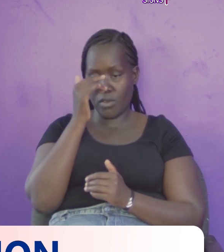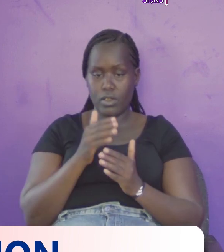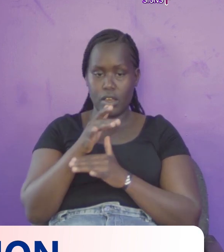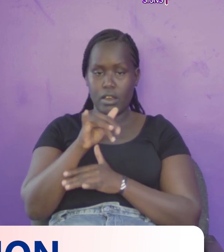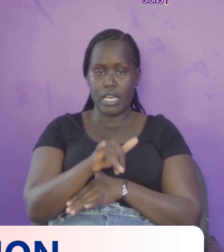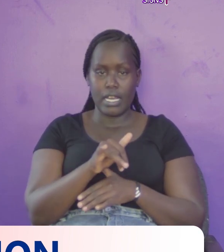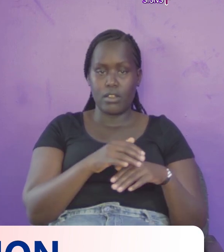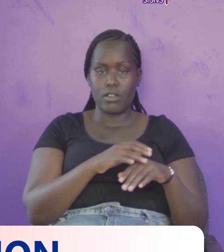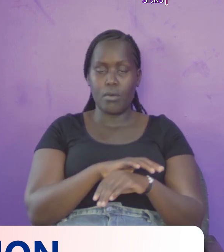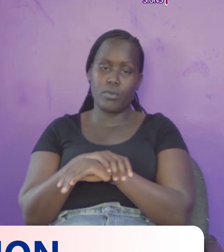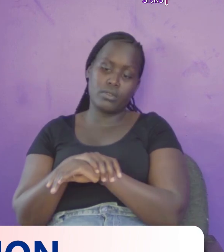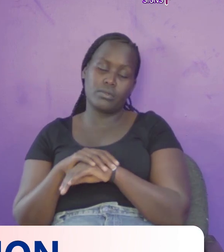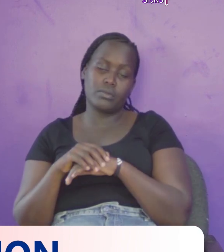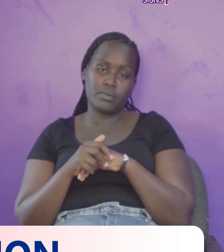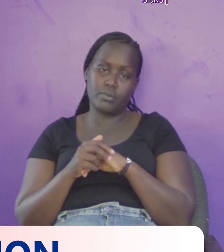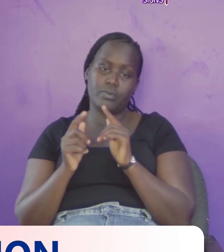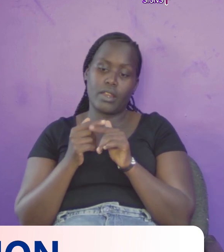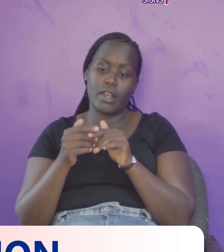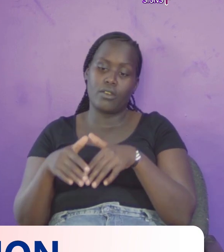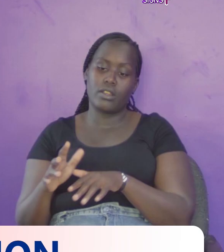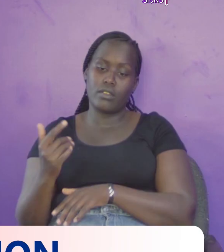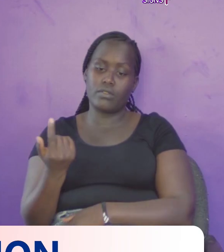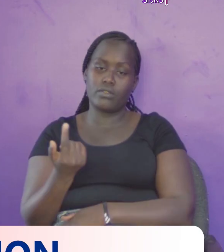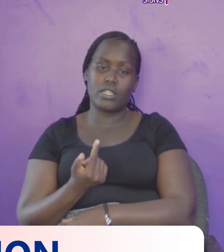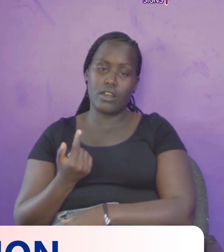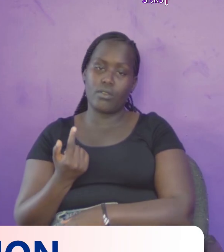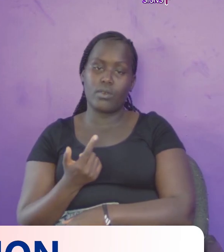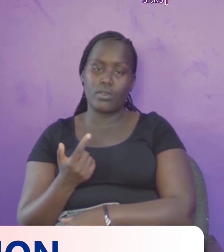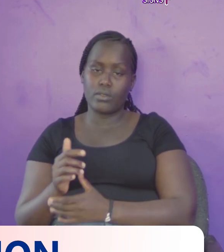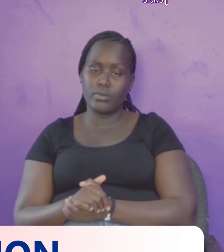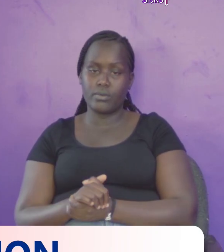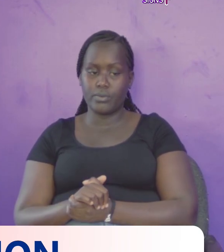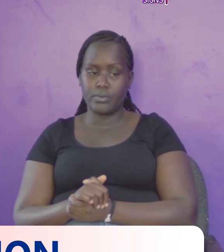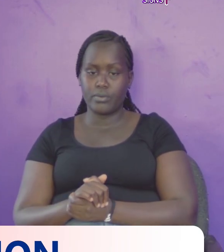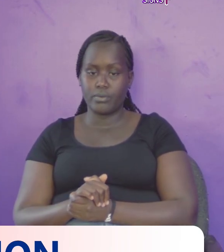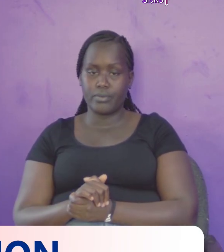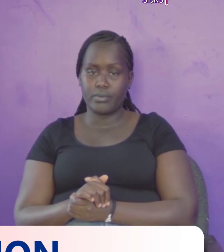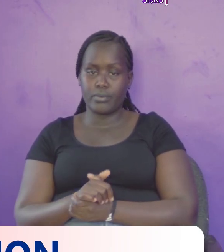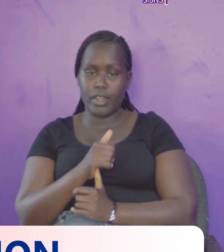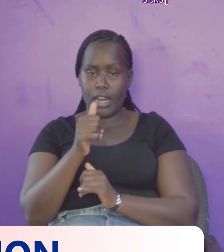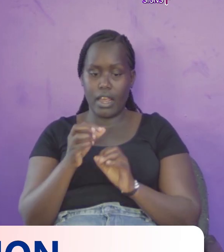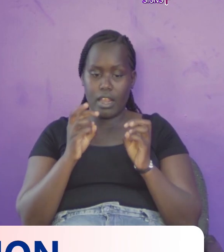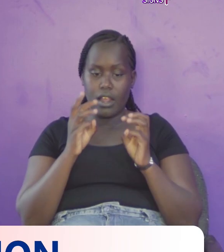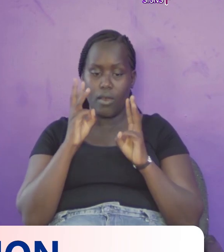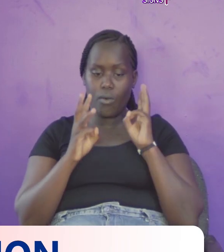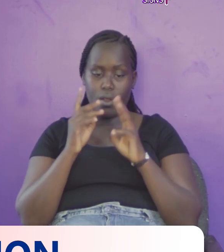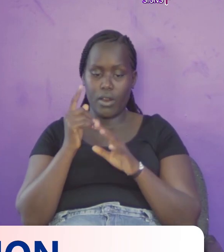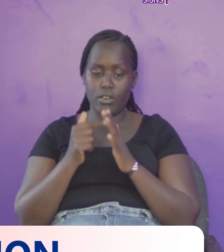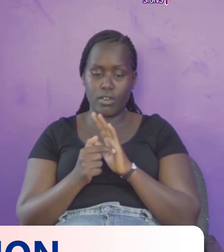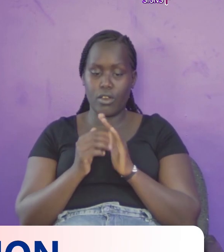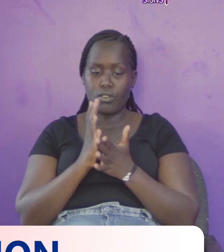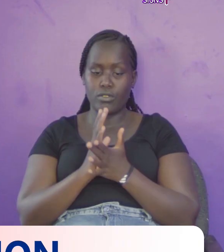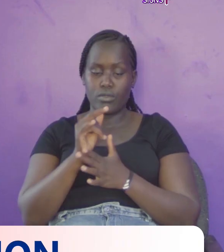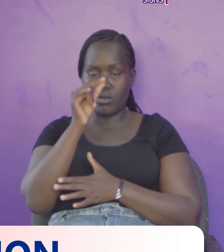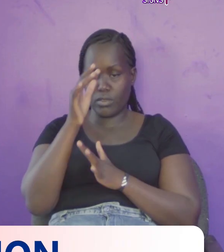out. But I wish she just... Na nikawachwa peke yangu hapo. Another wonder, again, Mr. Jonah, is, fine, you are the governor. You